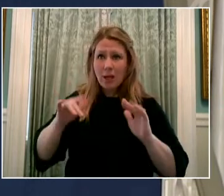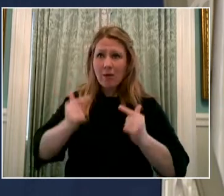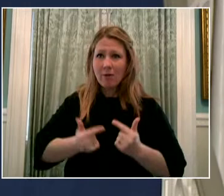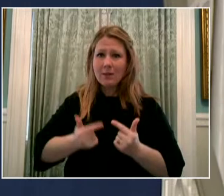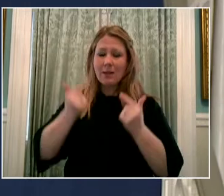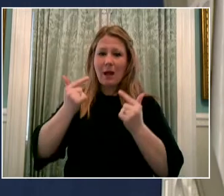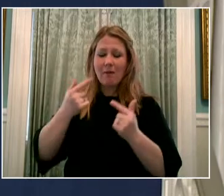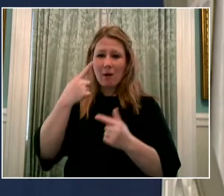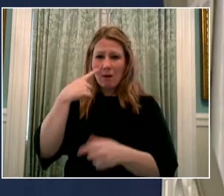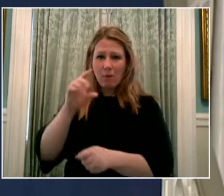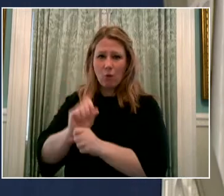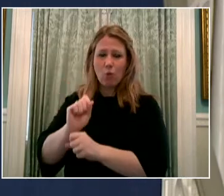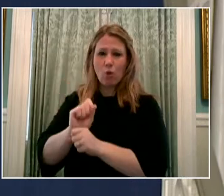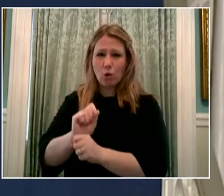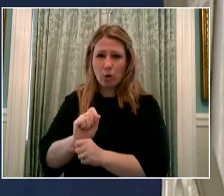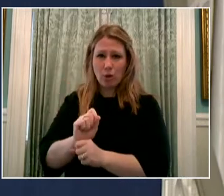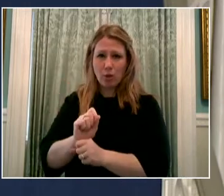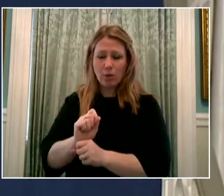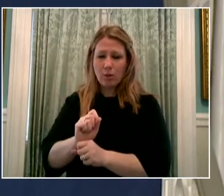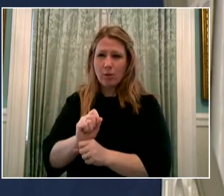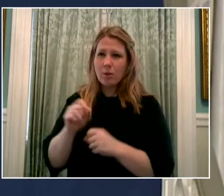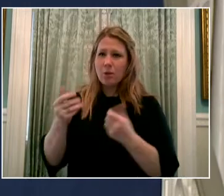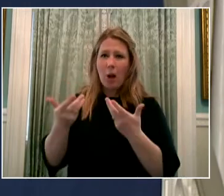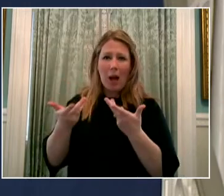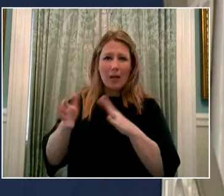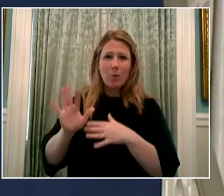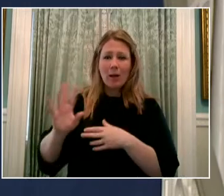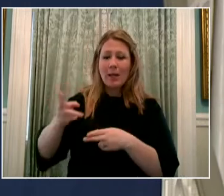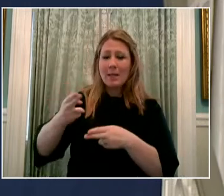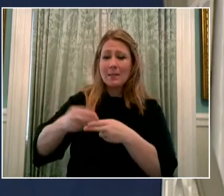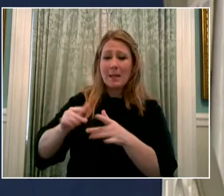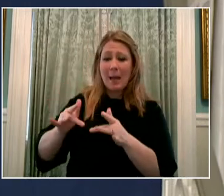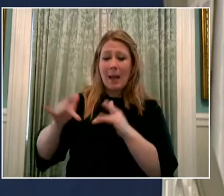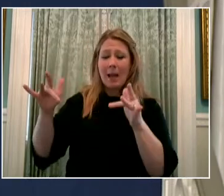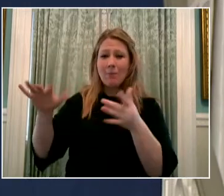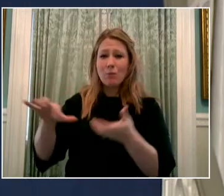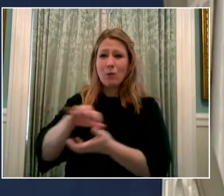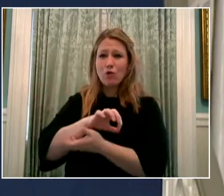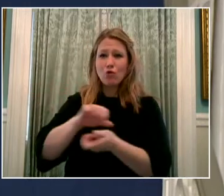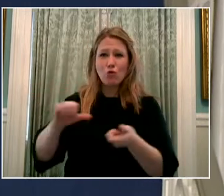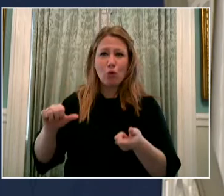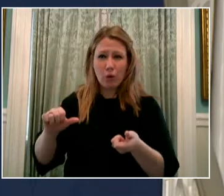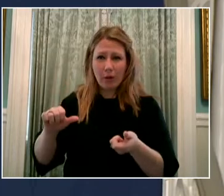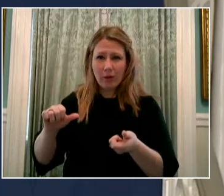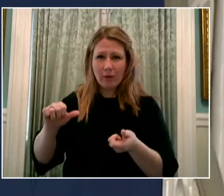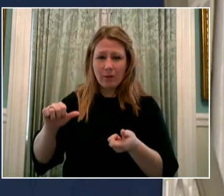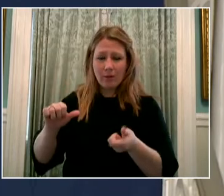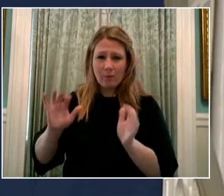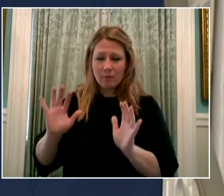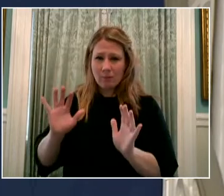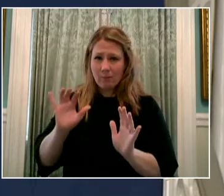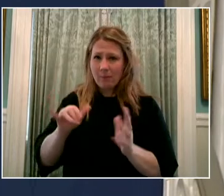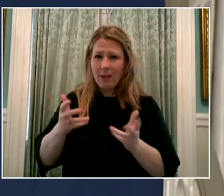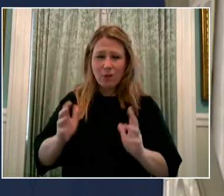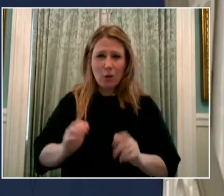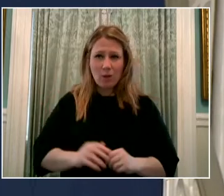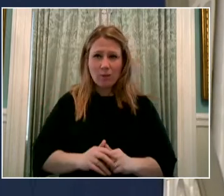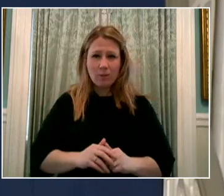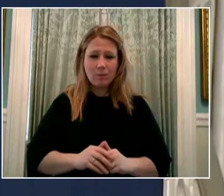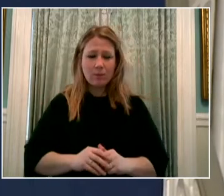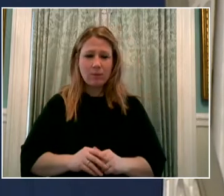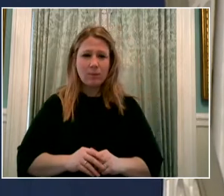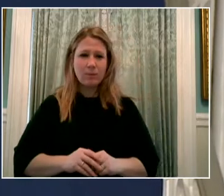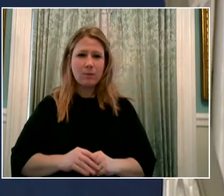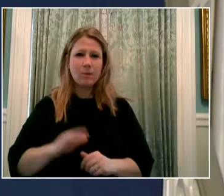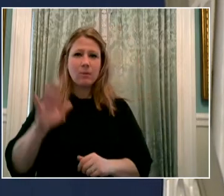be tarnished because there was an investigation on him. That's what I am standing next to. Yeah, Mr. Mayor, getting back